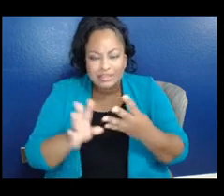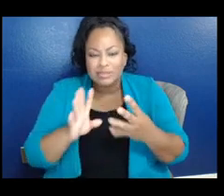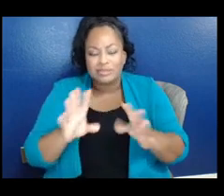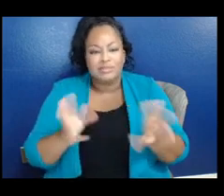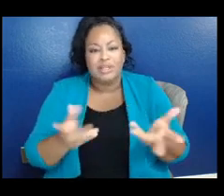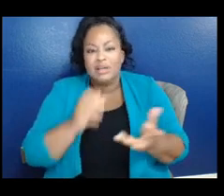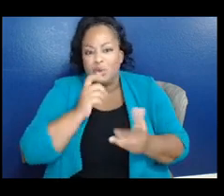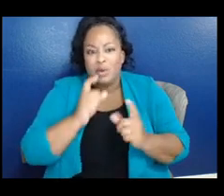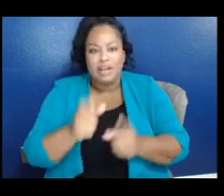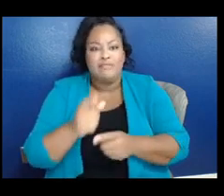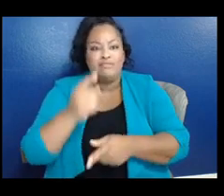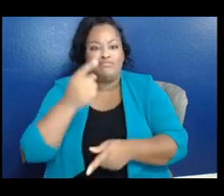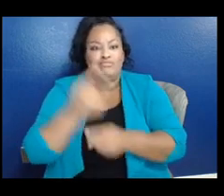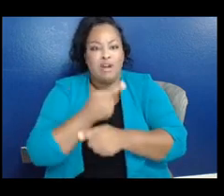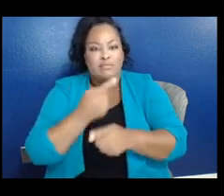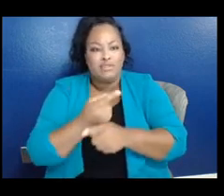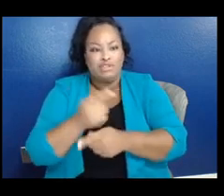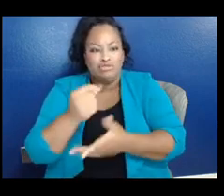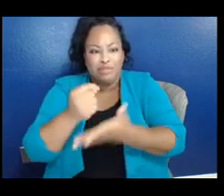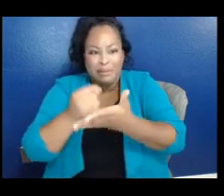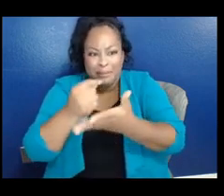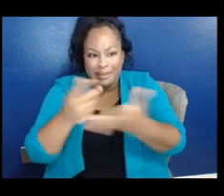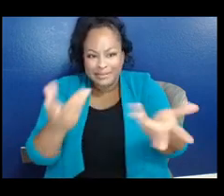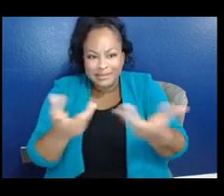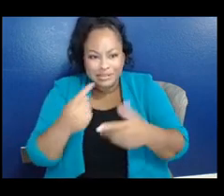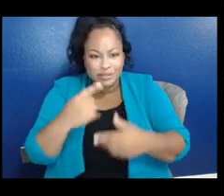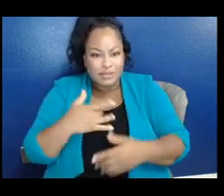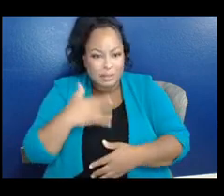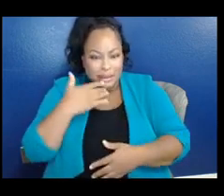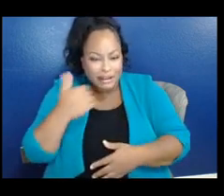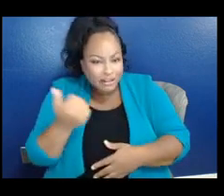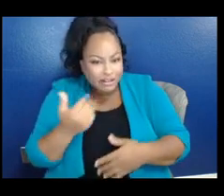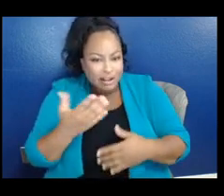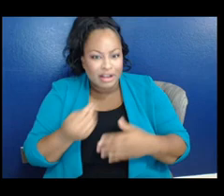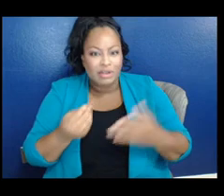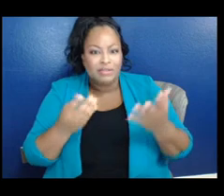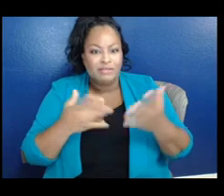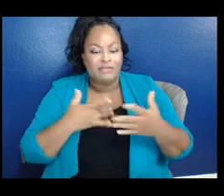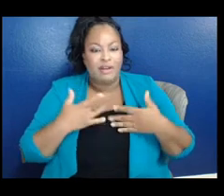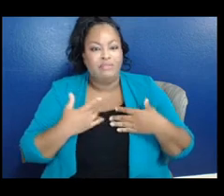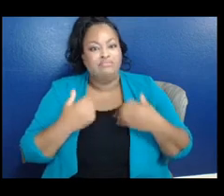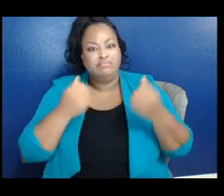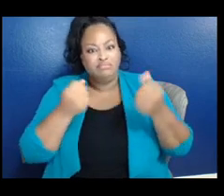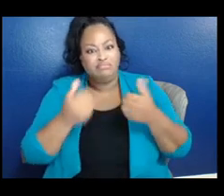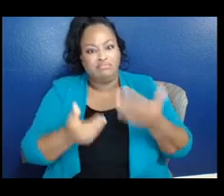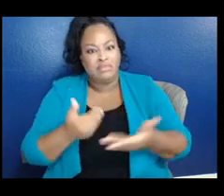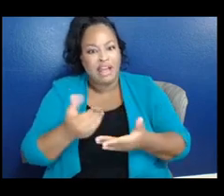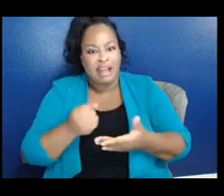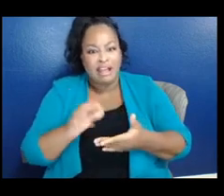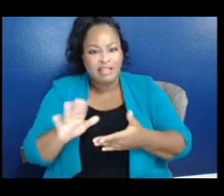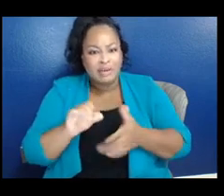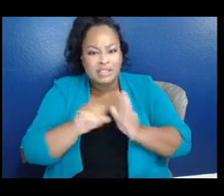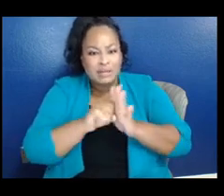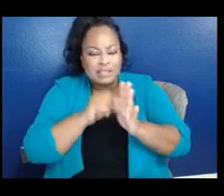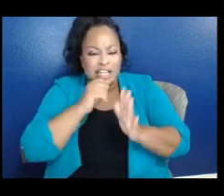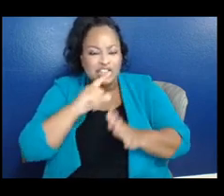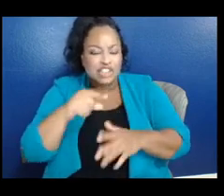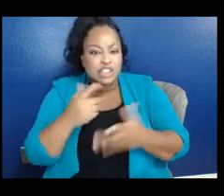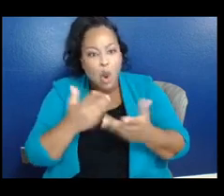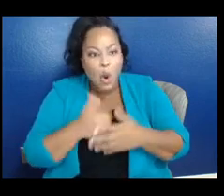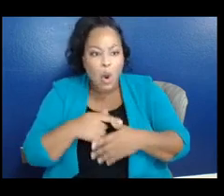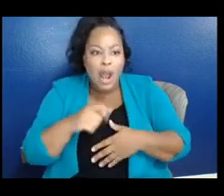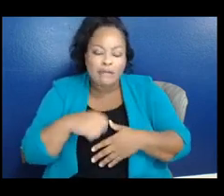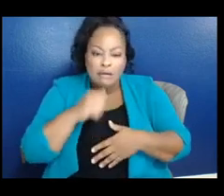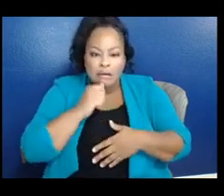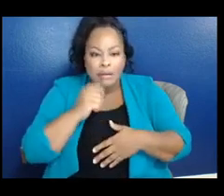and treated like they deserve to feel better and resolved in this, and that their symptoms aren't just, you